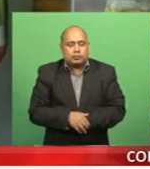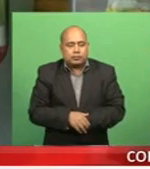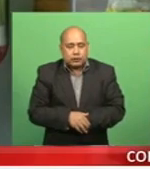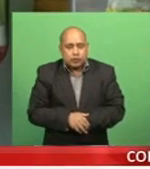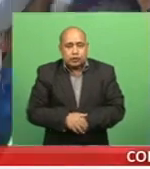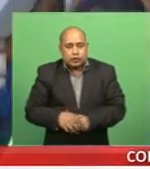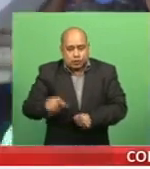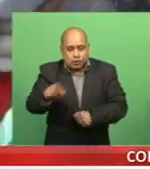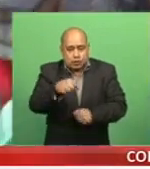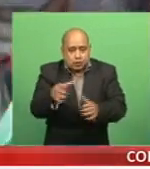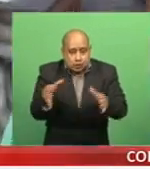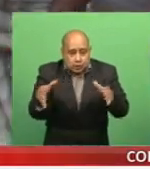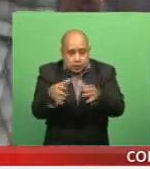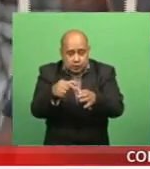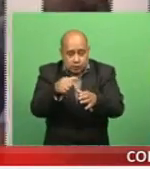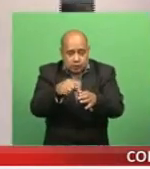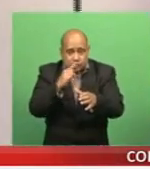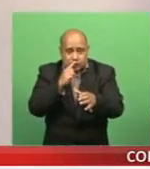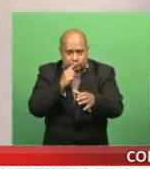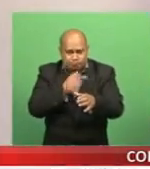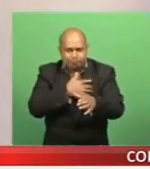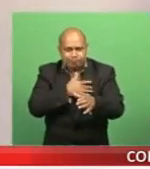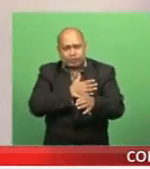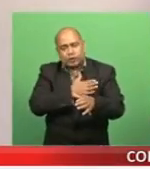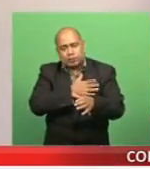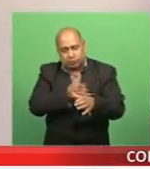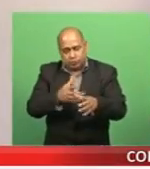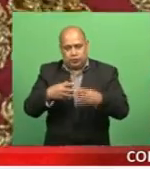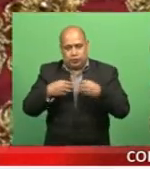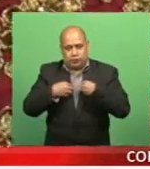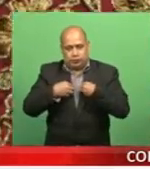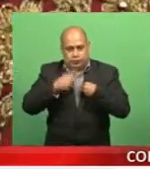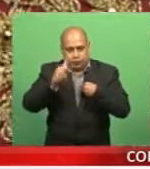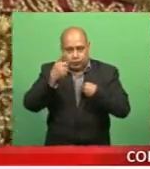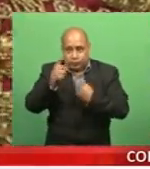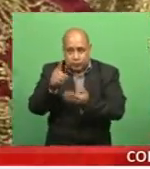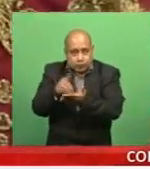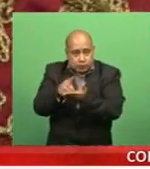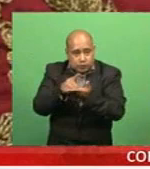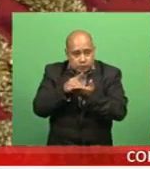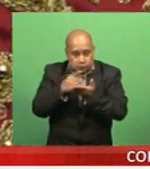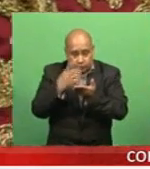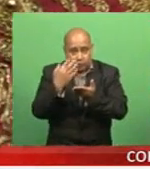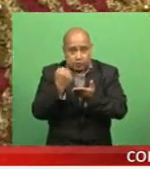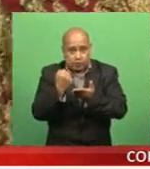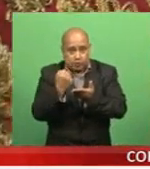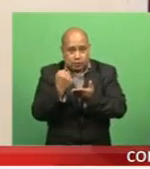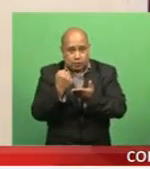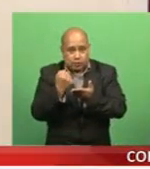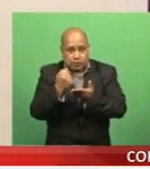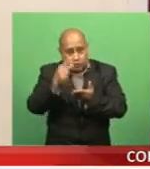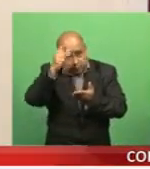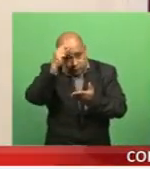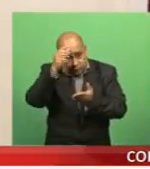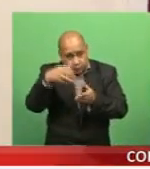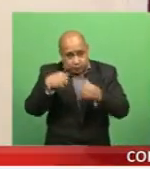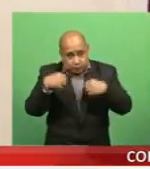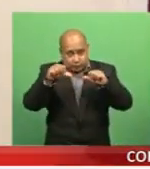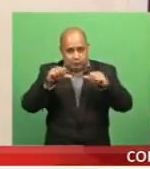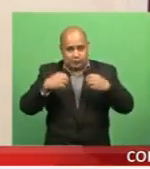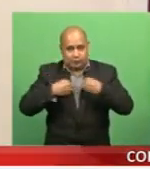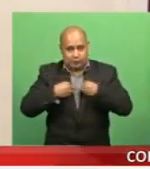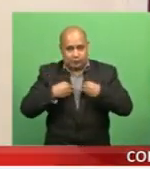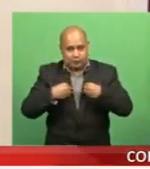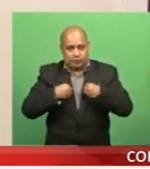Velomani Food Bank receives first donation. And in Successful Fijians, entrepreneur shares online business